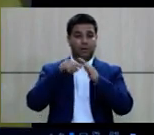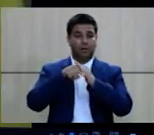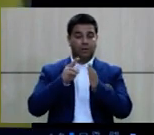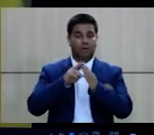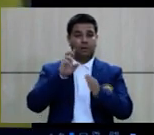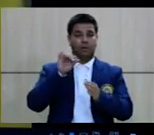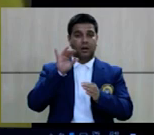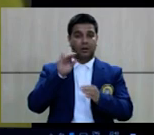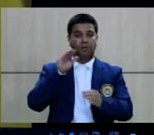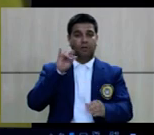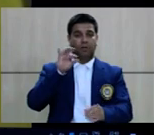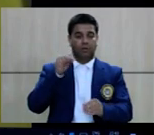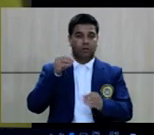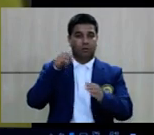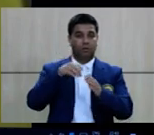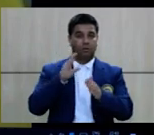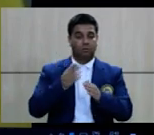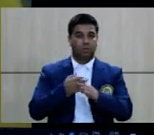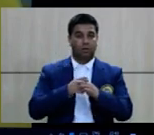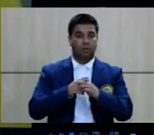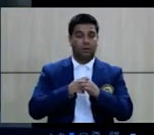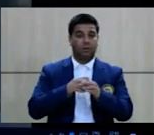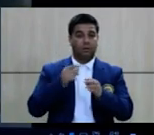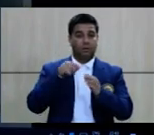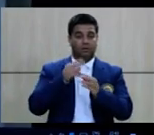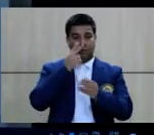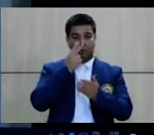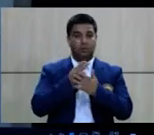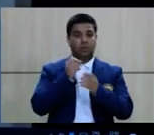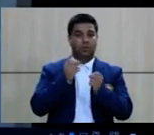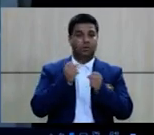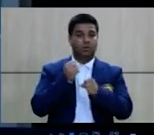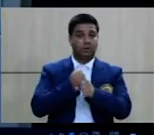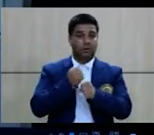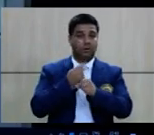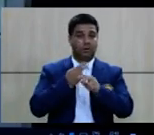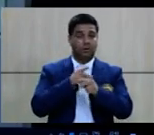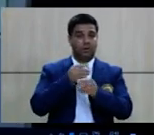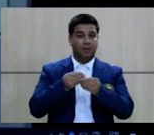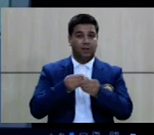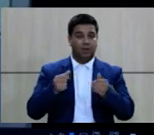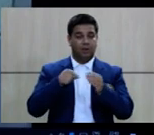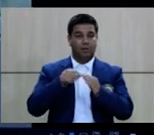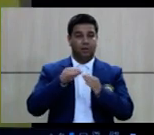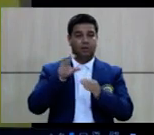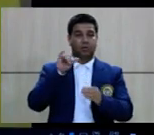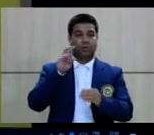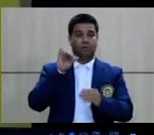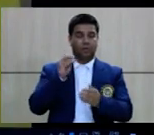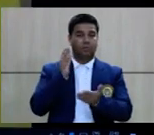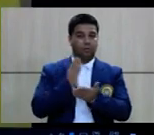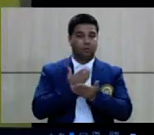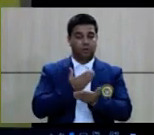klorid eritmasidan quyamiz. Oq cho'kma hosil bo'ldi. Demak, bu probirkadagi eritmada sulfat ionlari mavjud